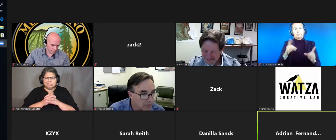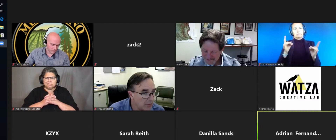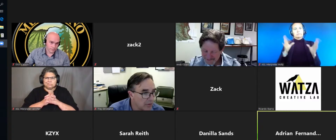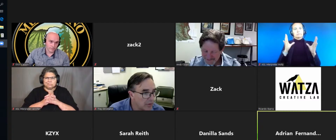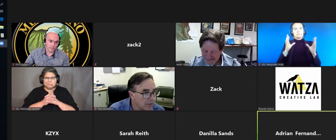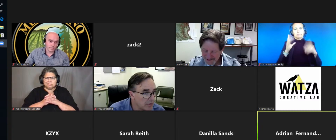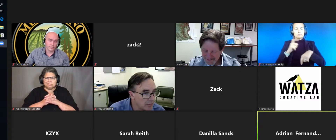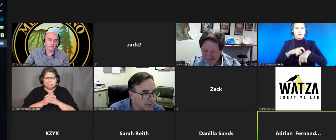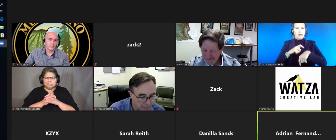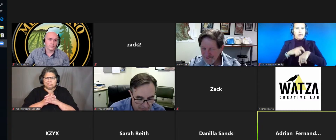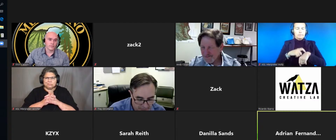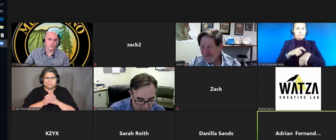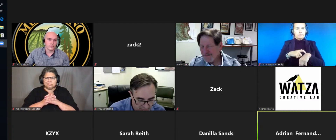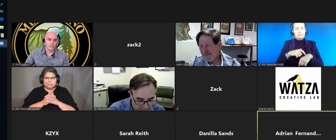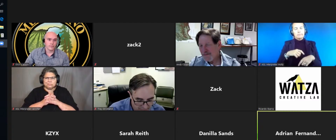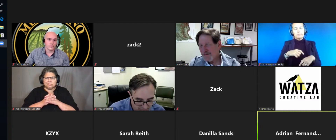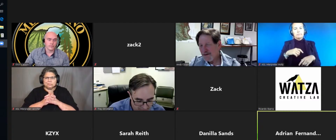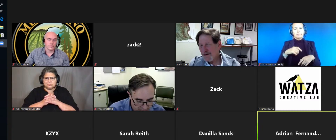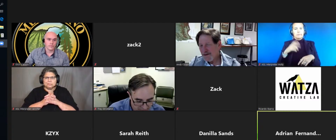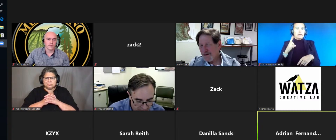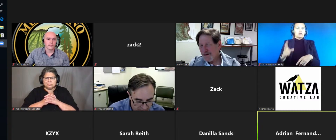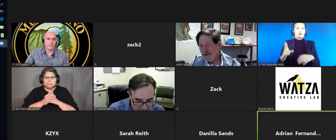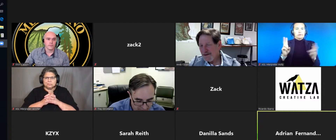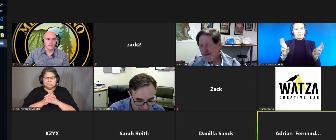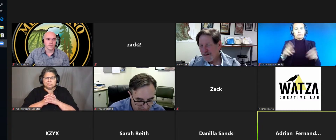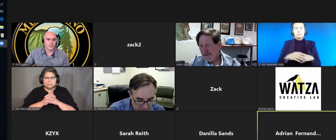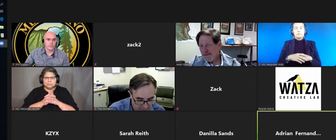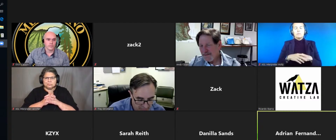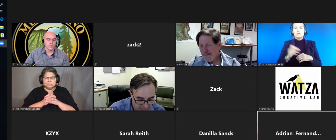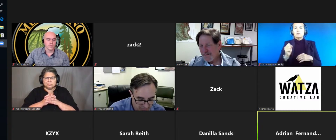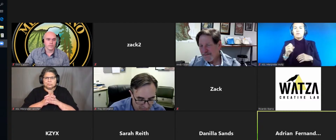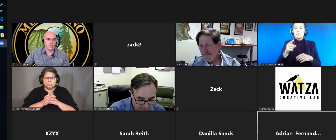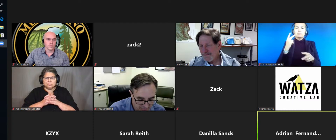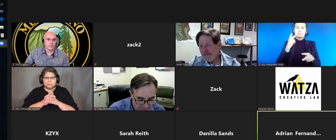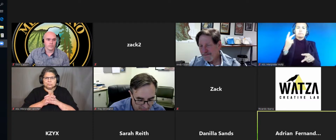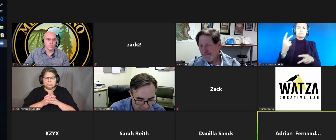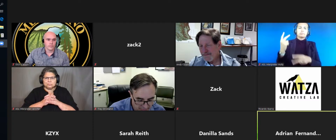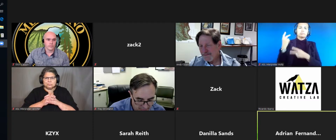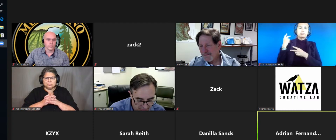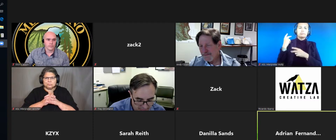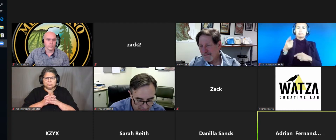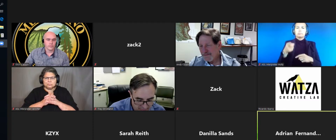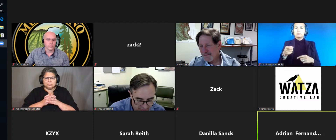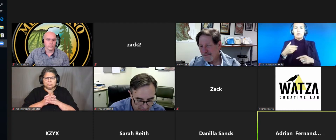history. And I'm just wondering if you have any reflections or,